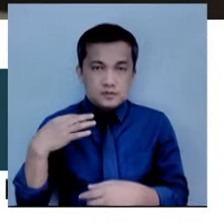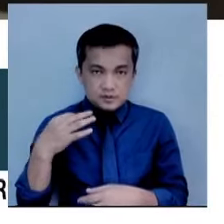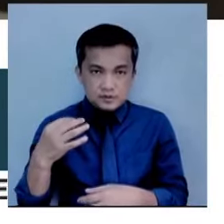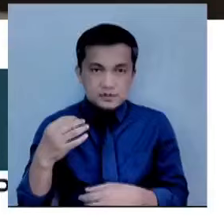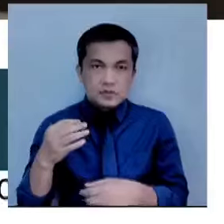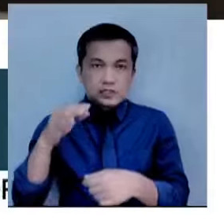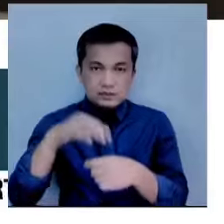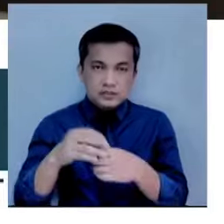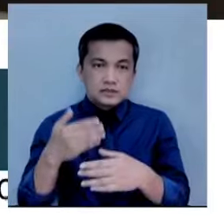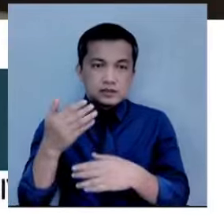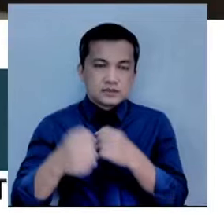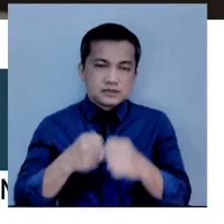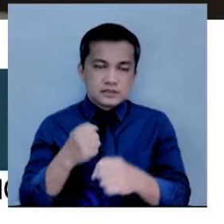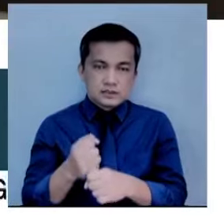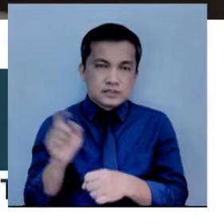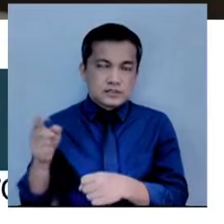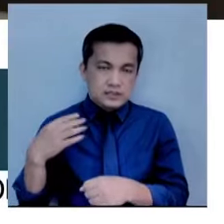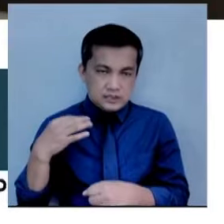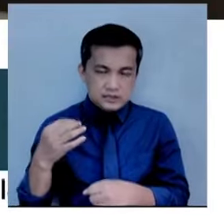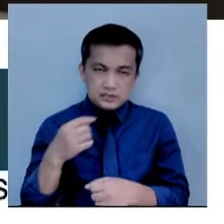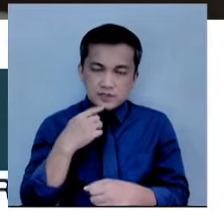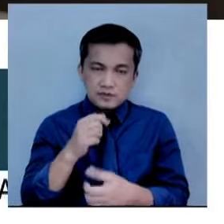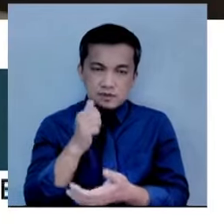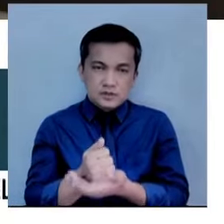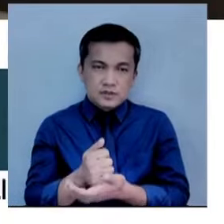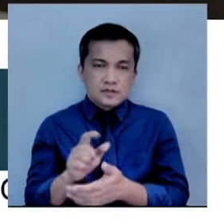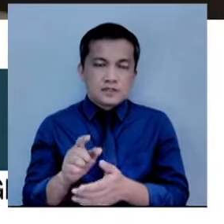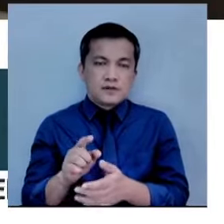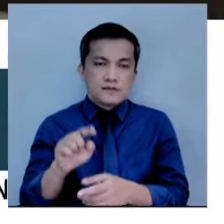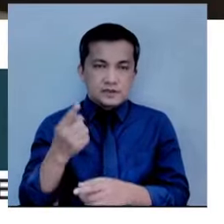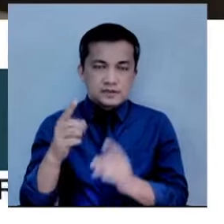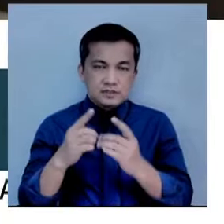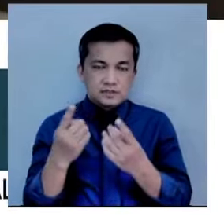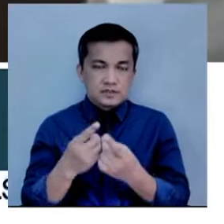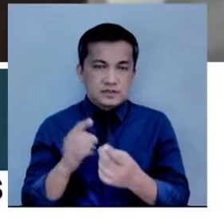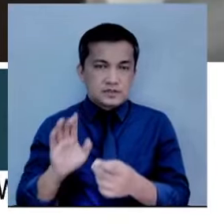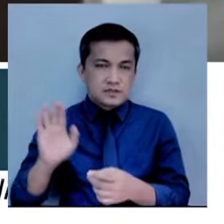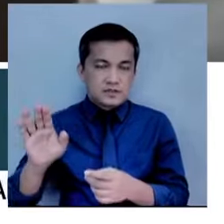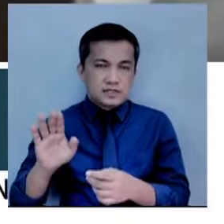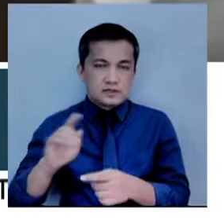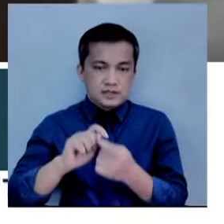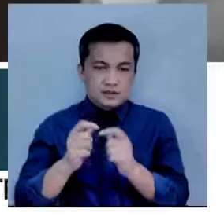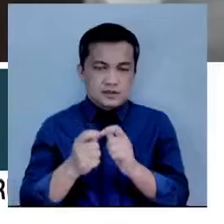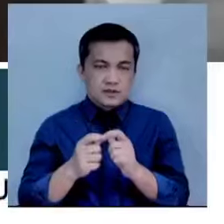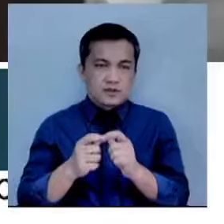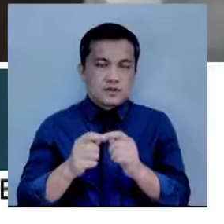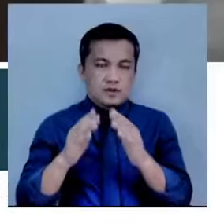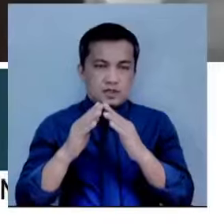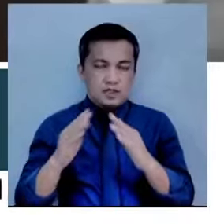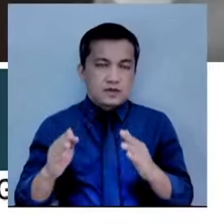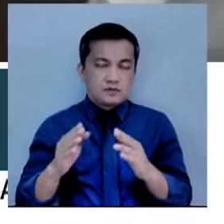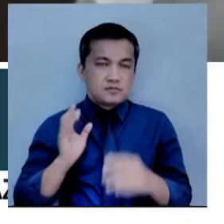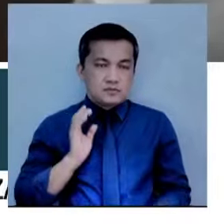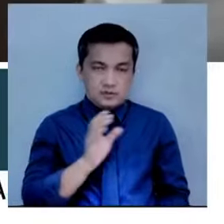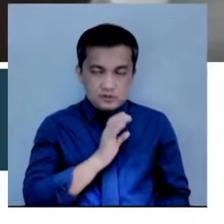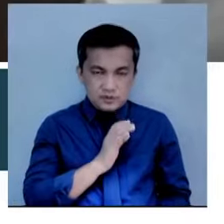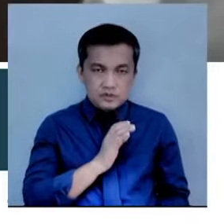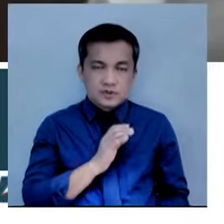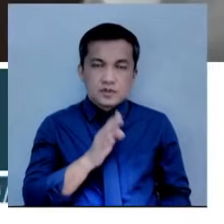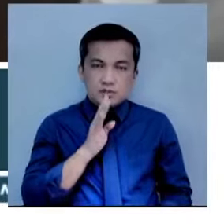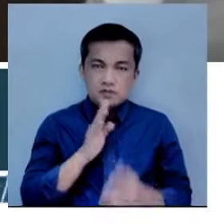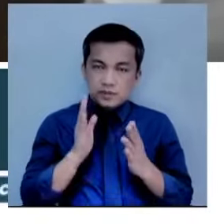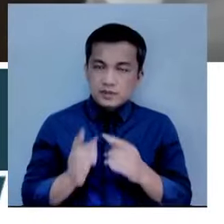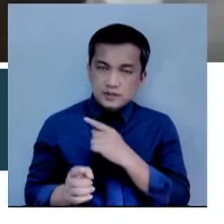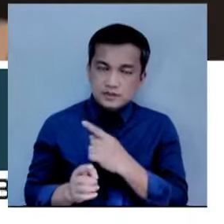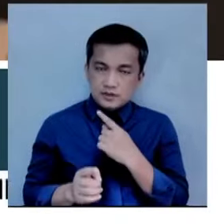confirms he will run again as Leyte's first district representative for his last term as a House lawmaker. The speaker also shrugged